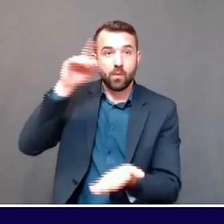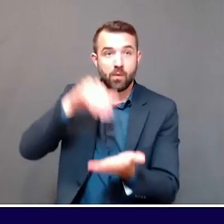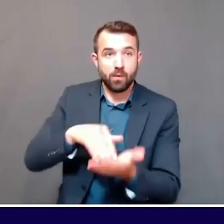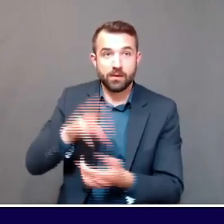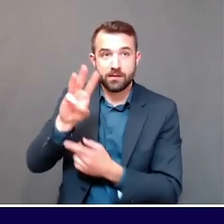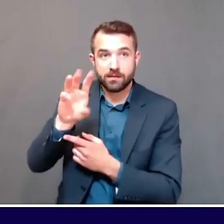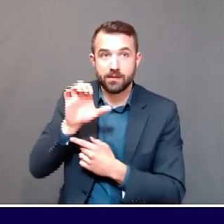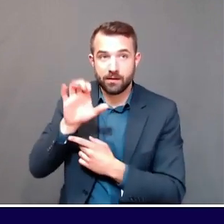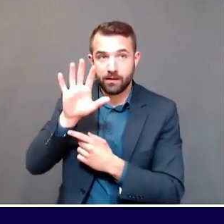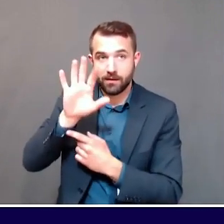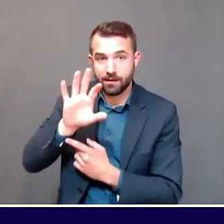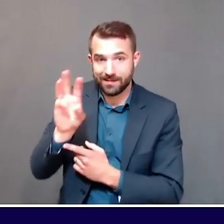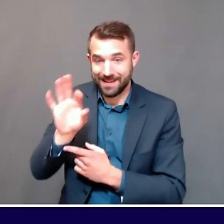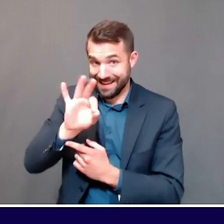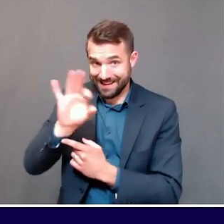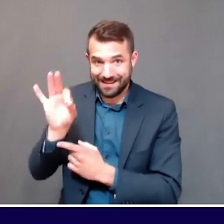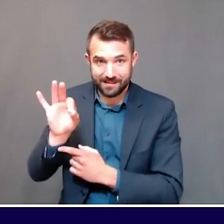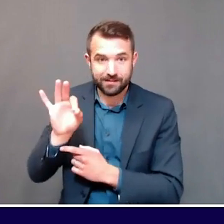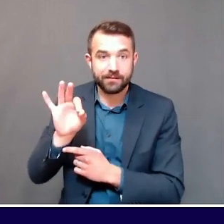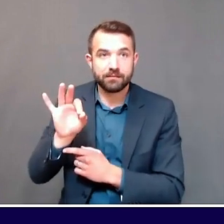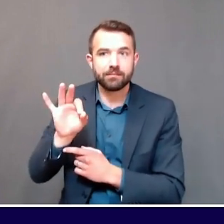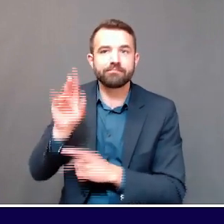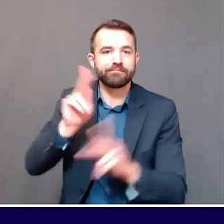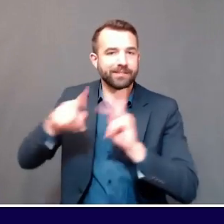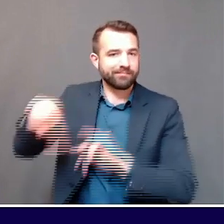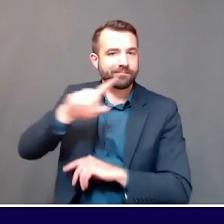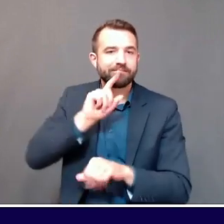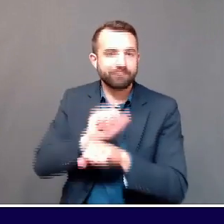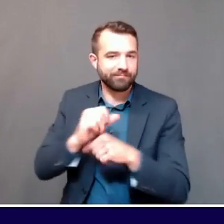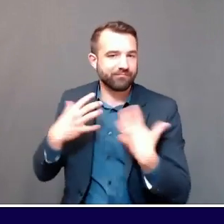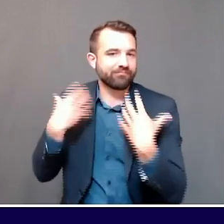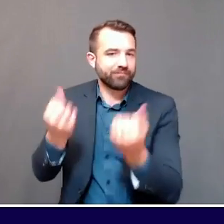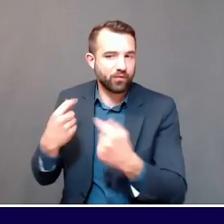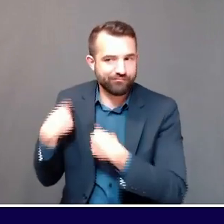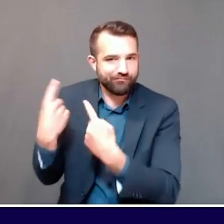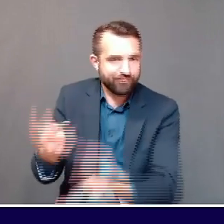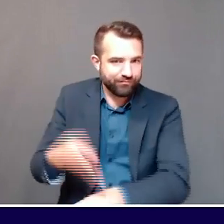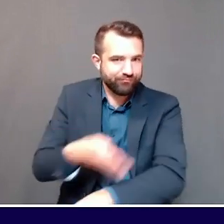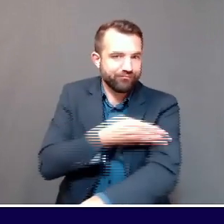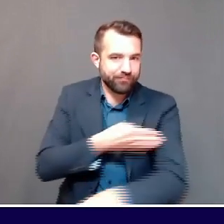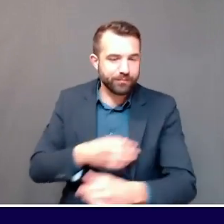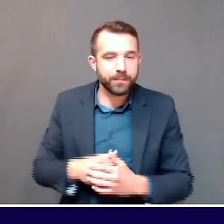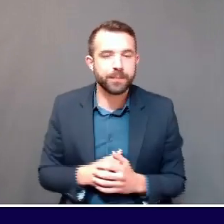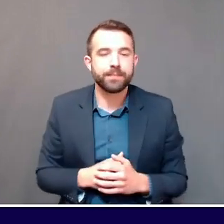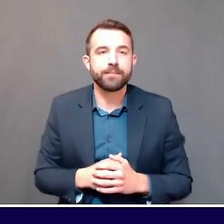1,699 have recovered since our activation around COVID-19.